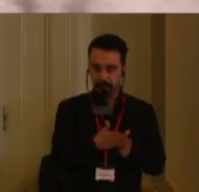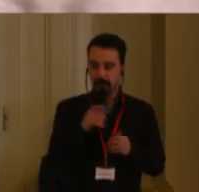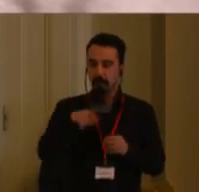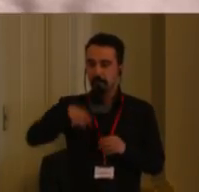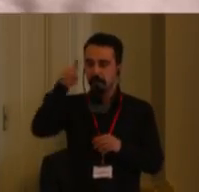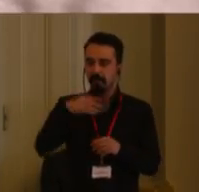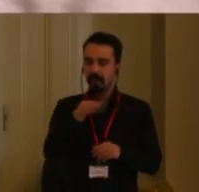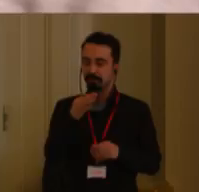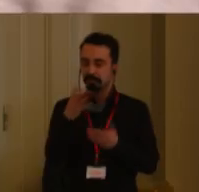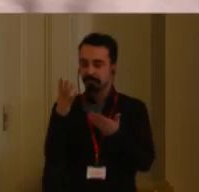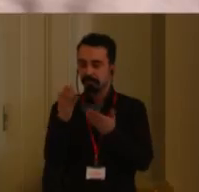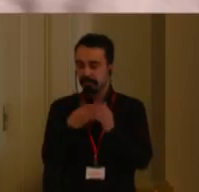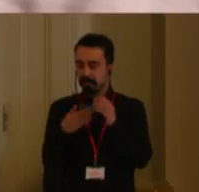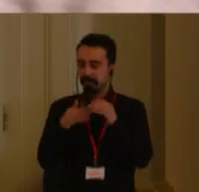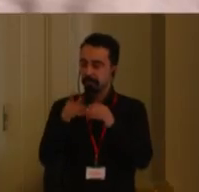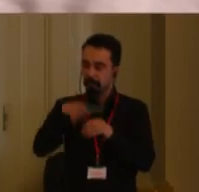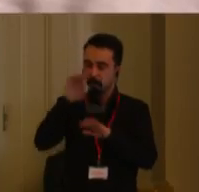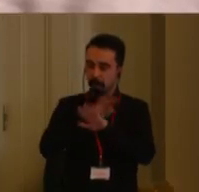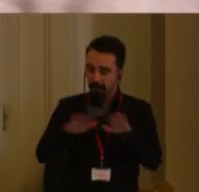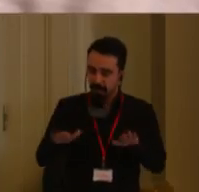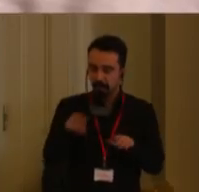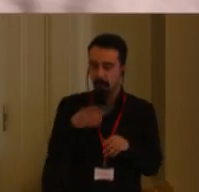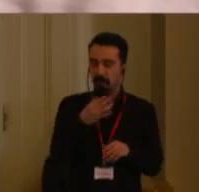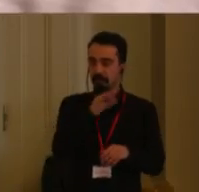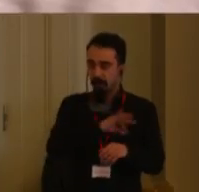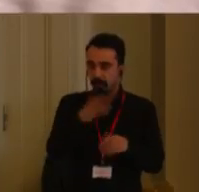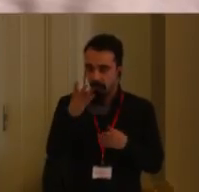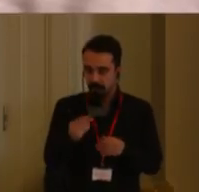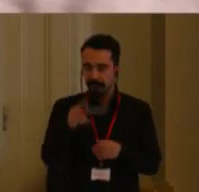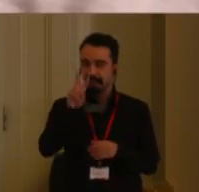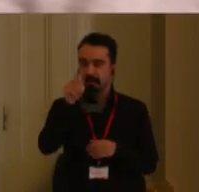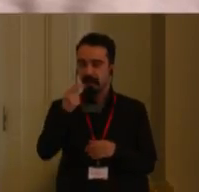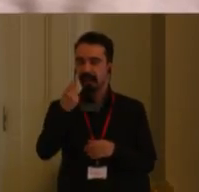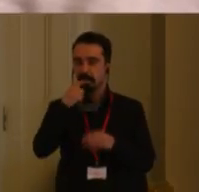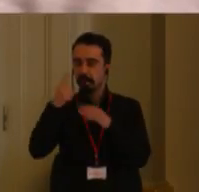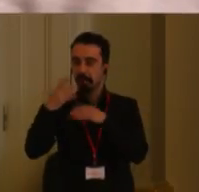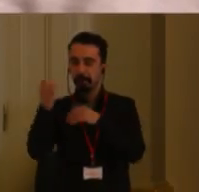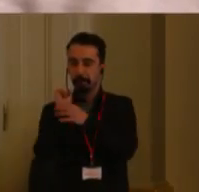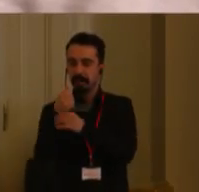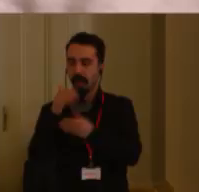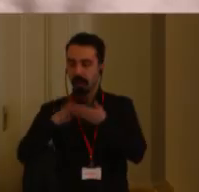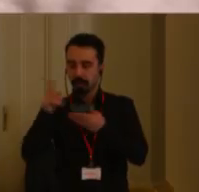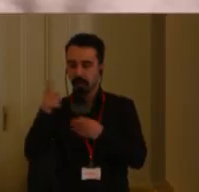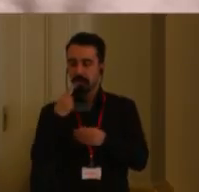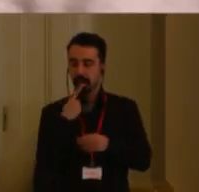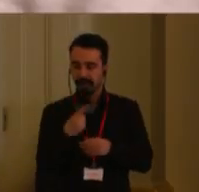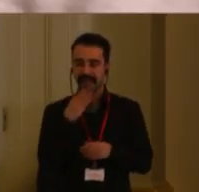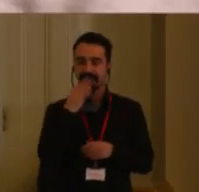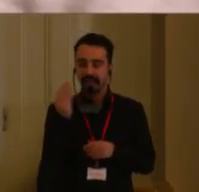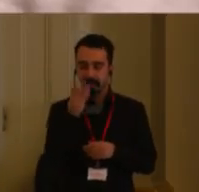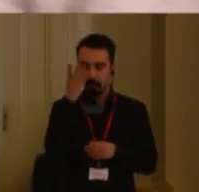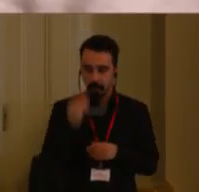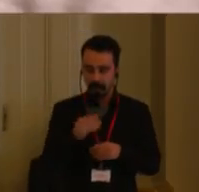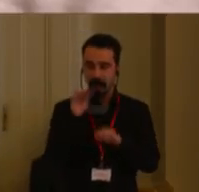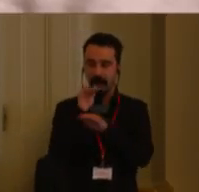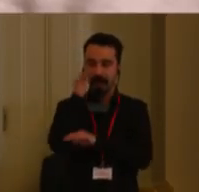Another 26-year-old, this time a woman, spoke in a similar vein. She said, "To be young is to live life to the full, to have fun.